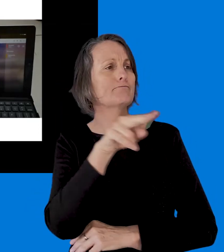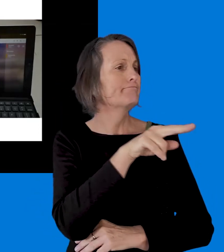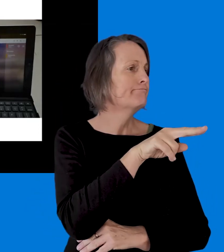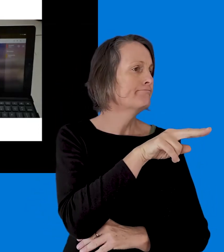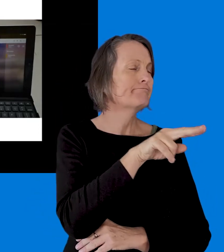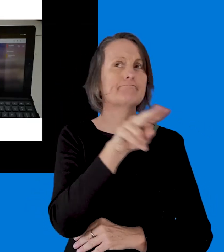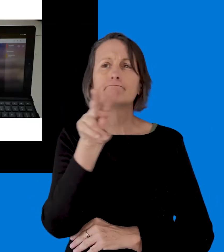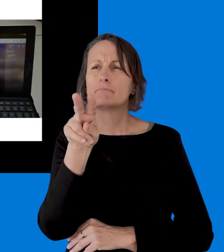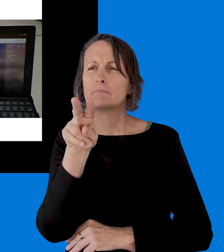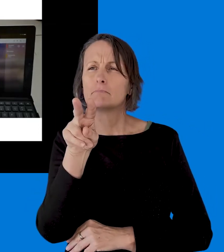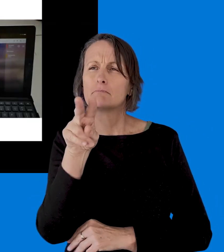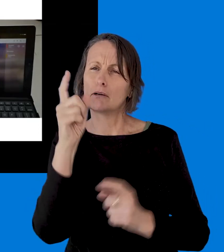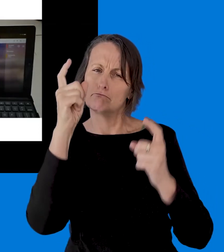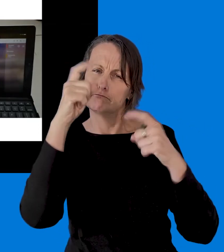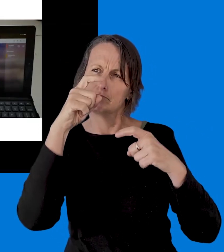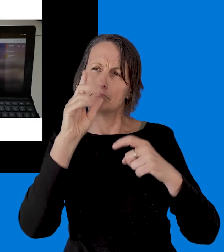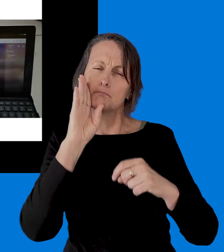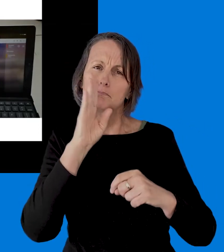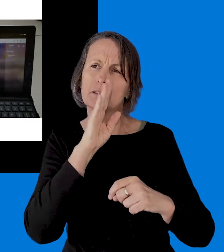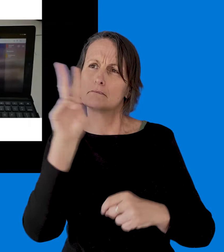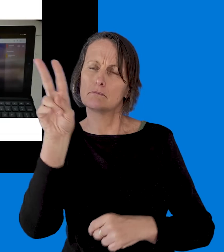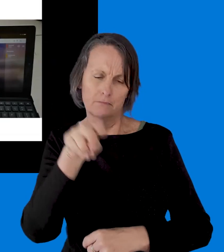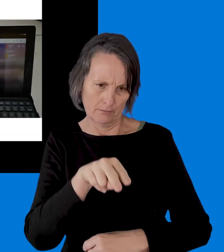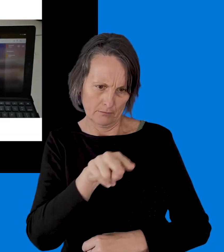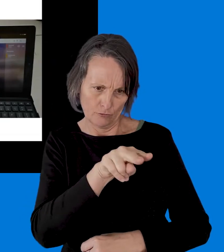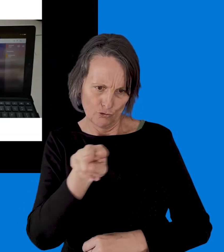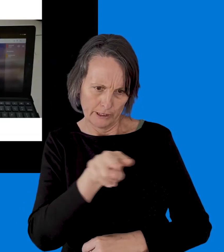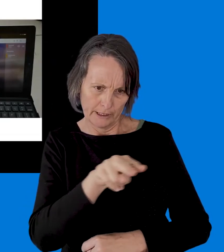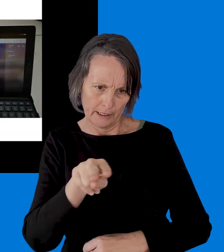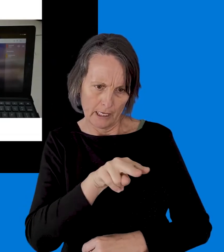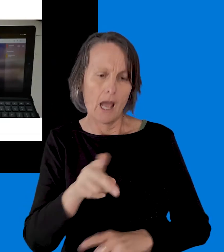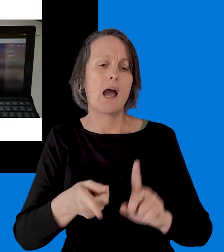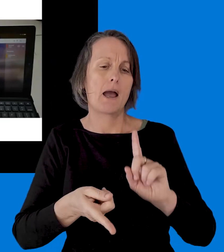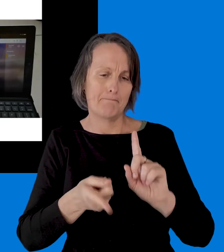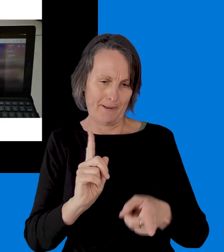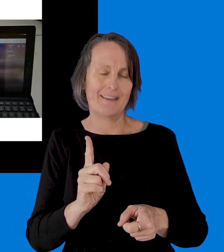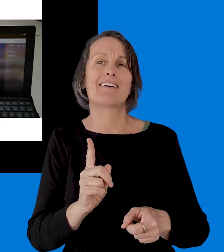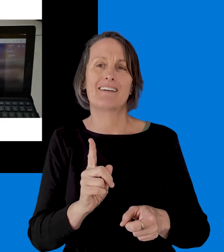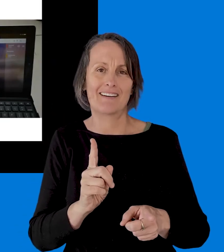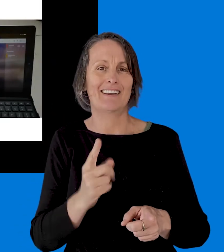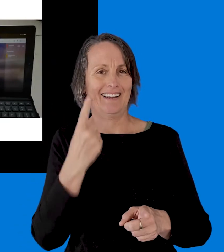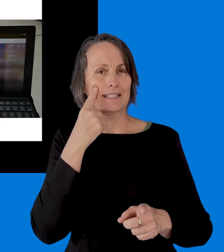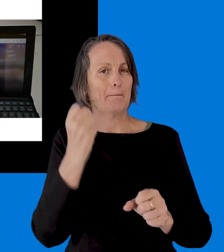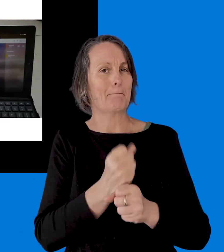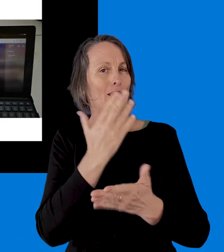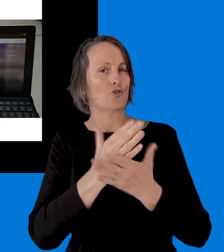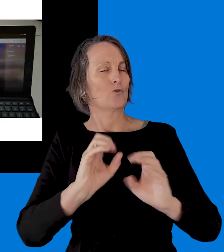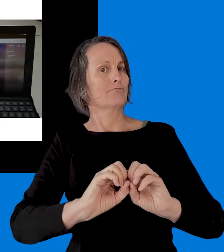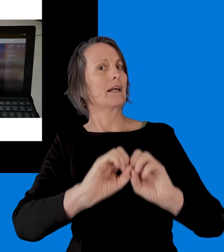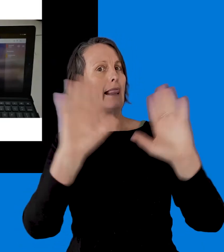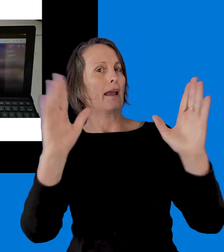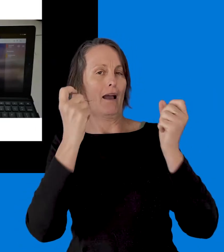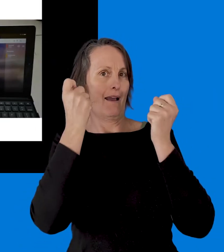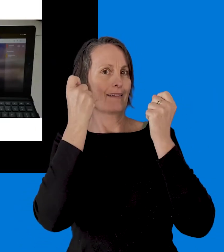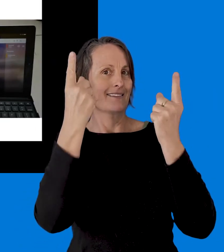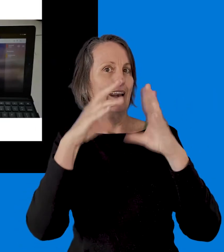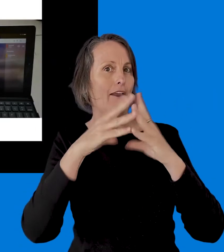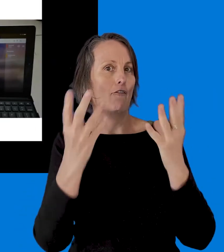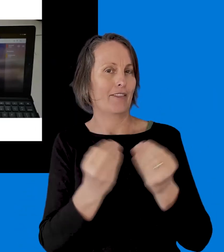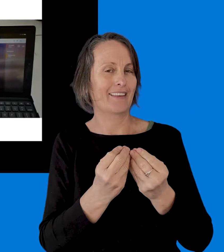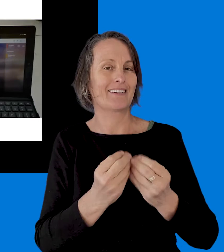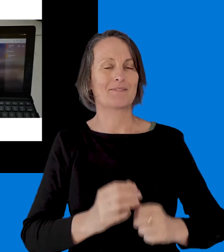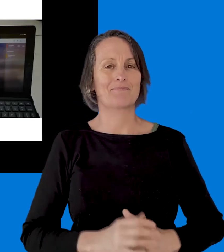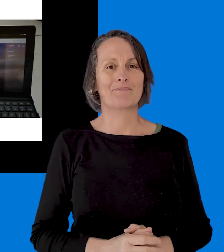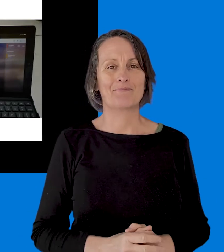teacher or other students in the class, but sometimes he'd get like a quizzical look on his face and then look over the transcript, sometimes scroll back, because it was clear that he had missed